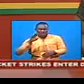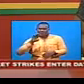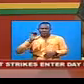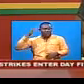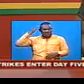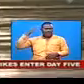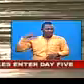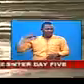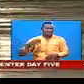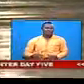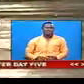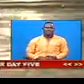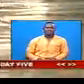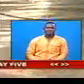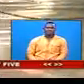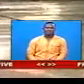the Accra Diocese.